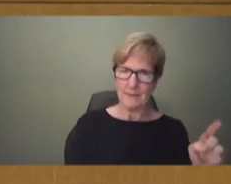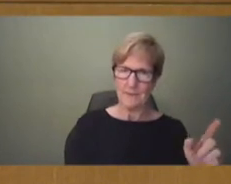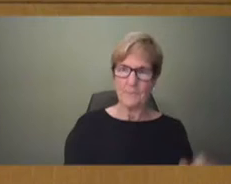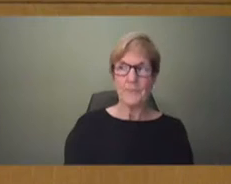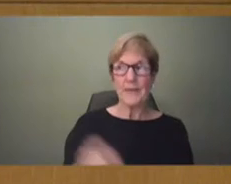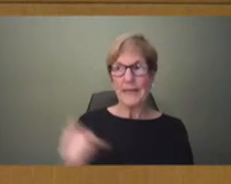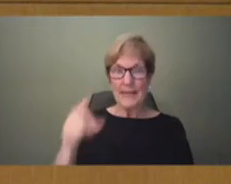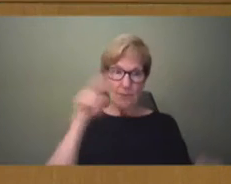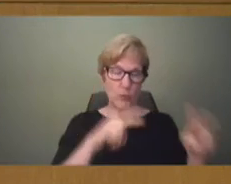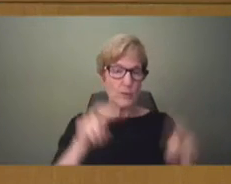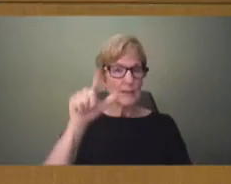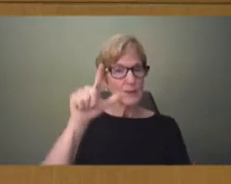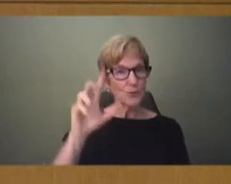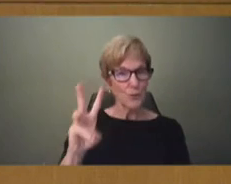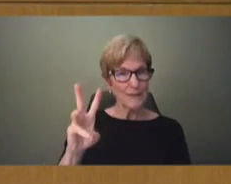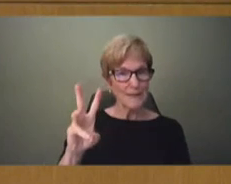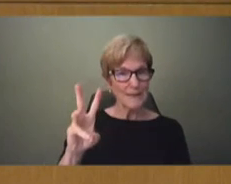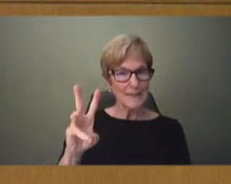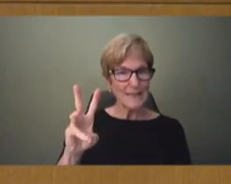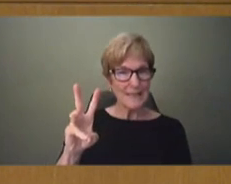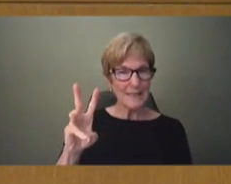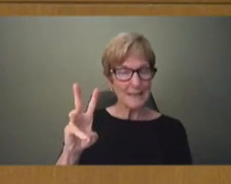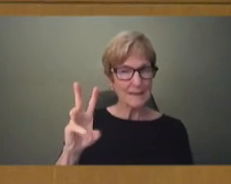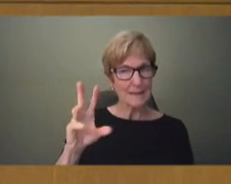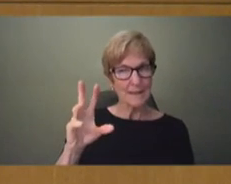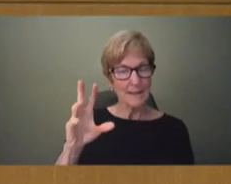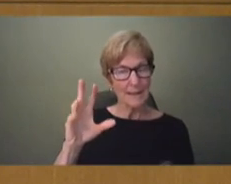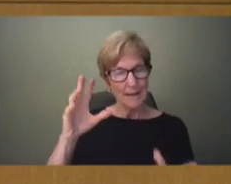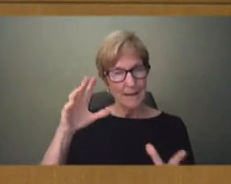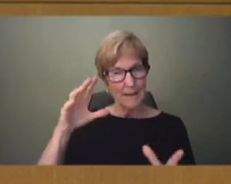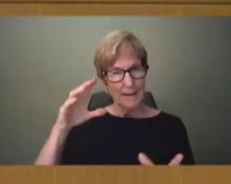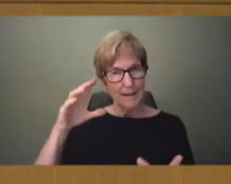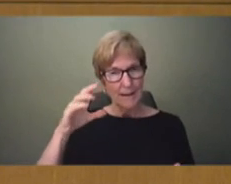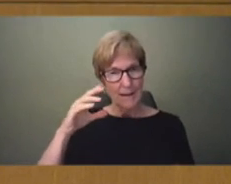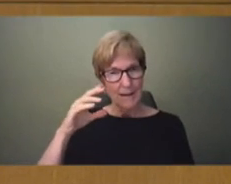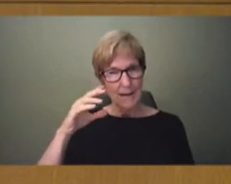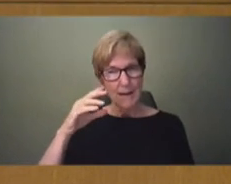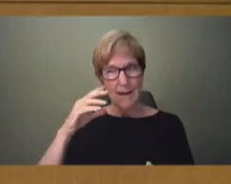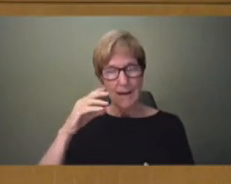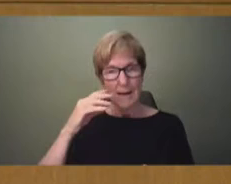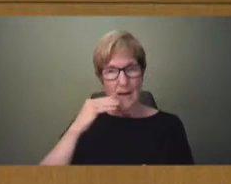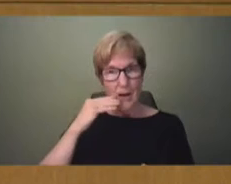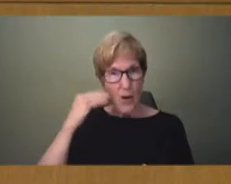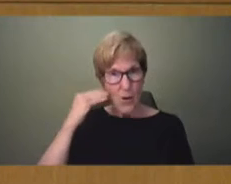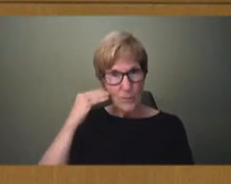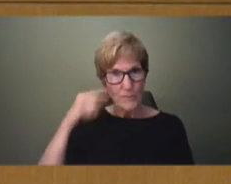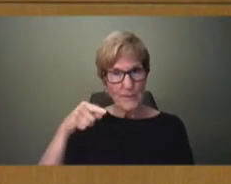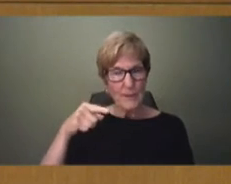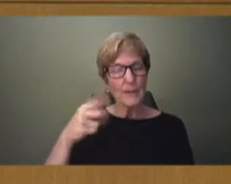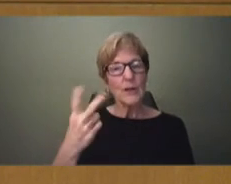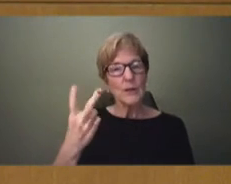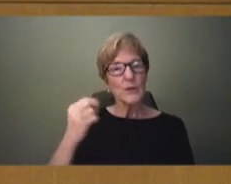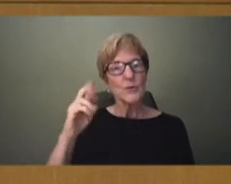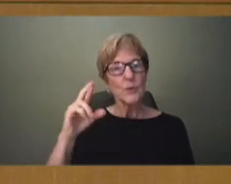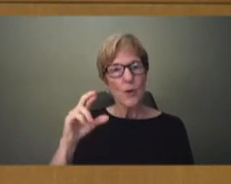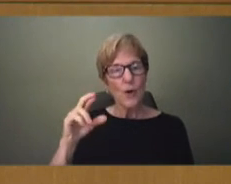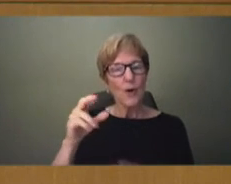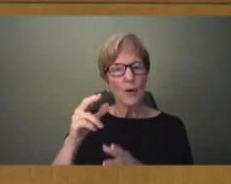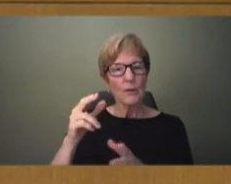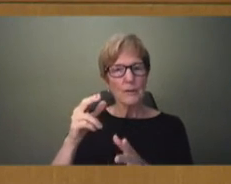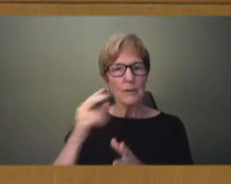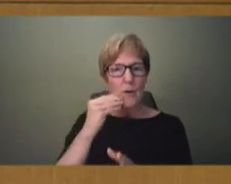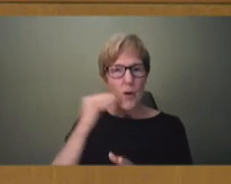26 homes you're looking at mainly two car homes that's